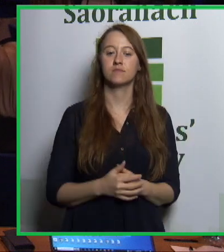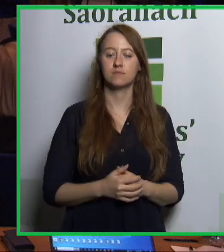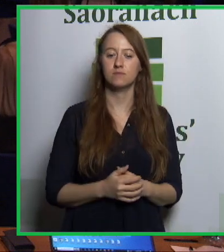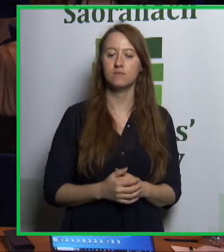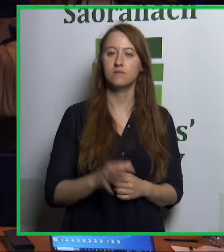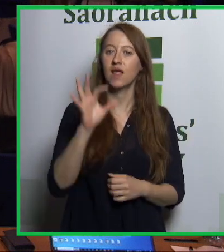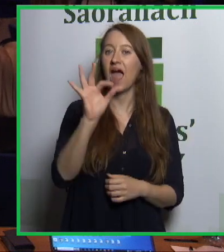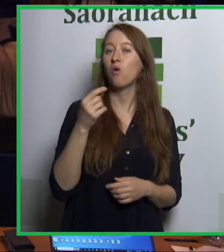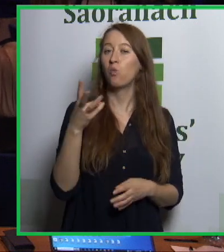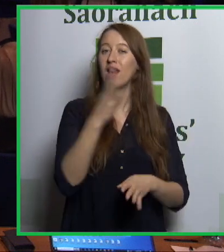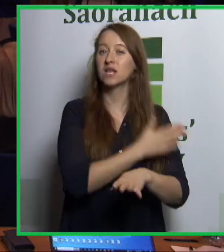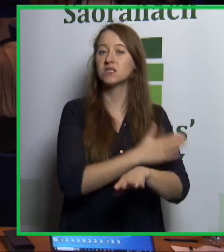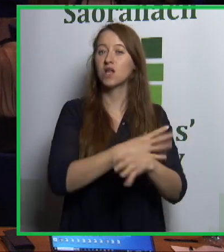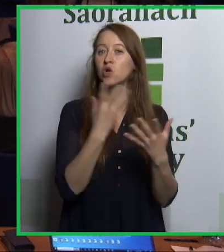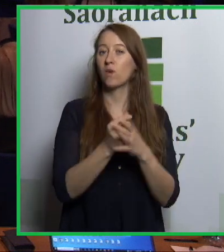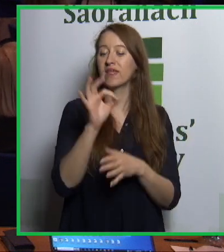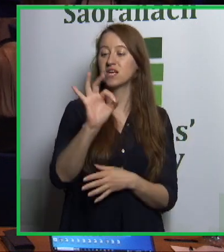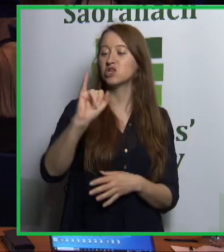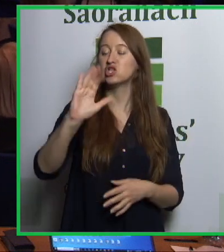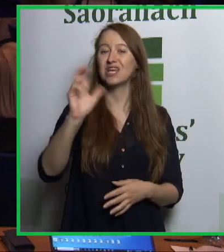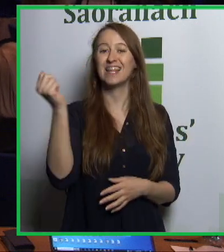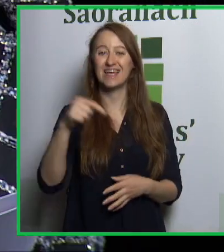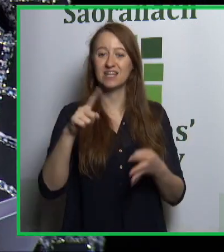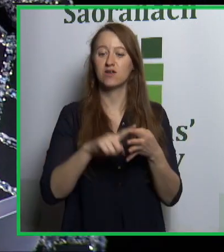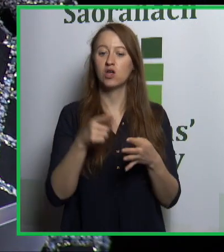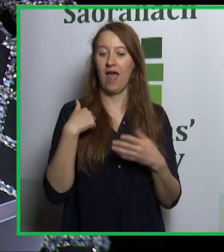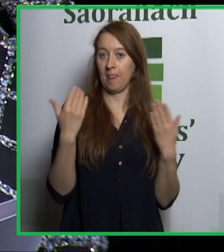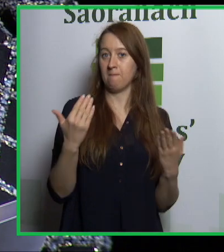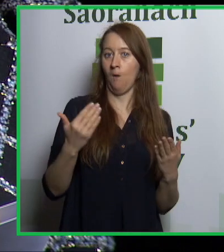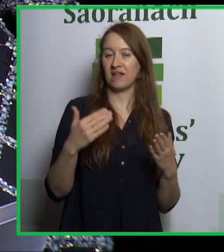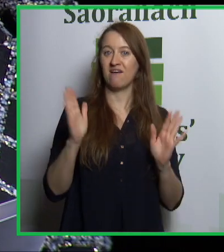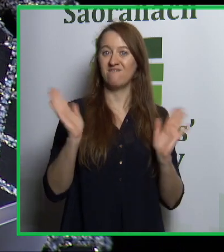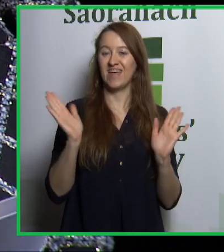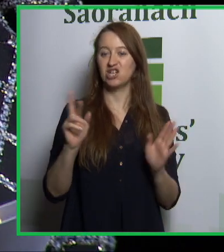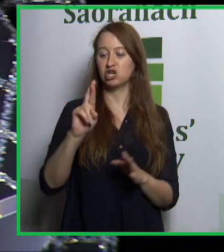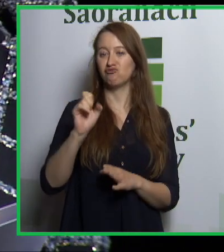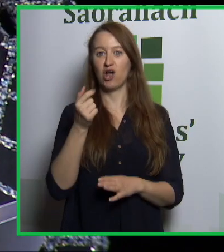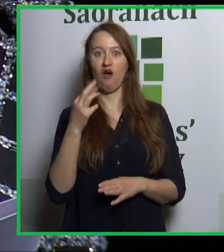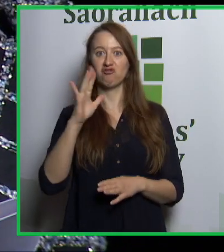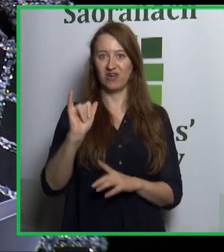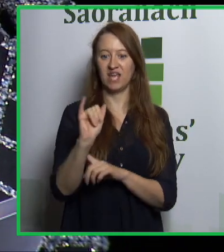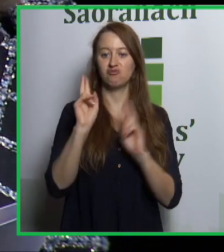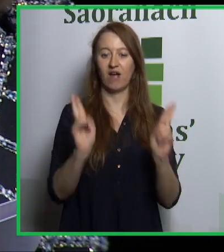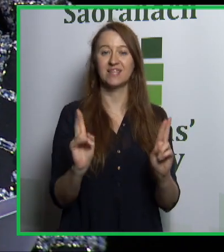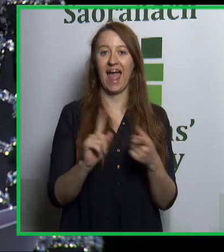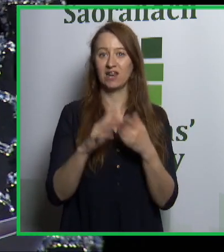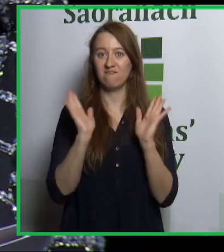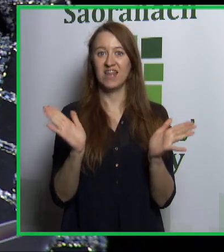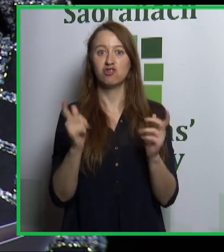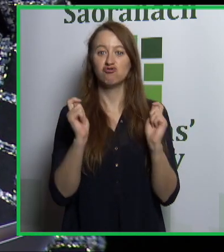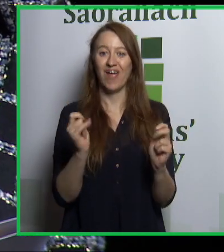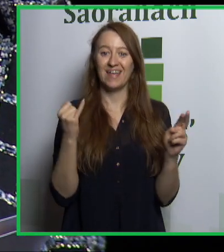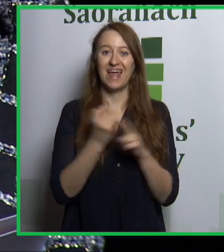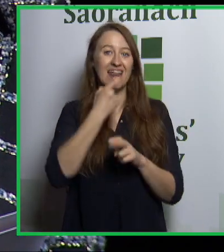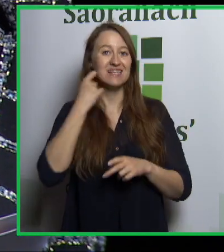Gillian, I'm going to start with you because you're in recovery. You've trained in addiction recovery and you're hoping to work as a